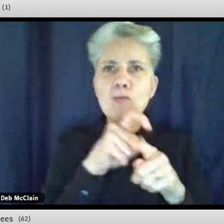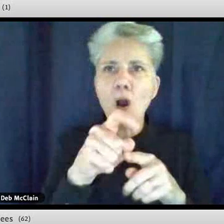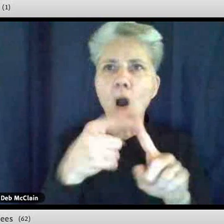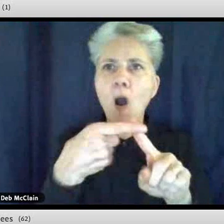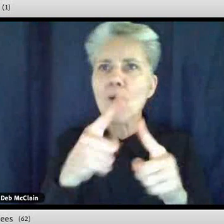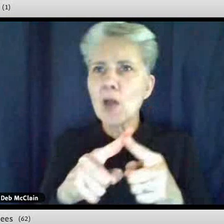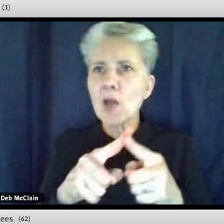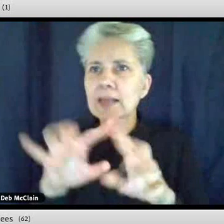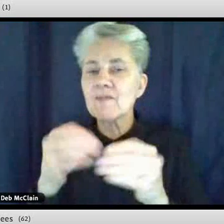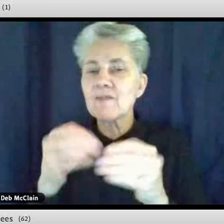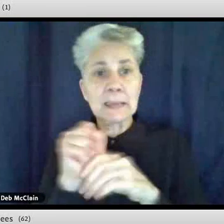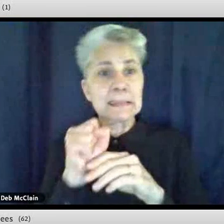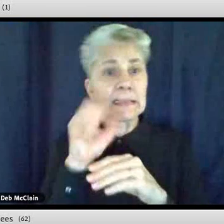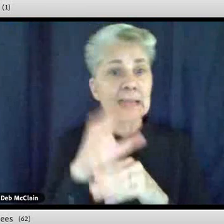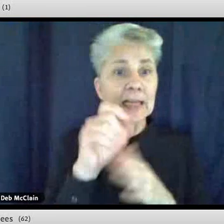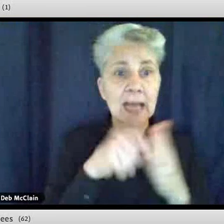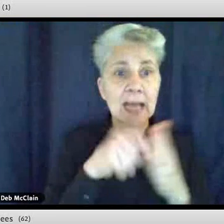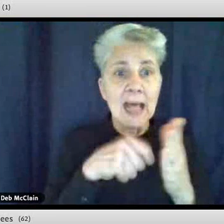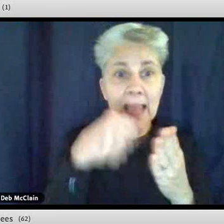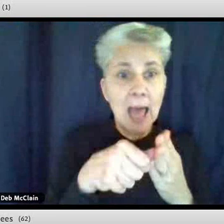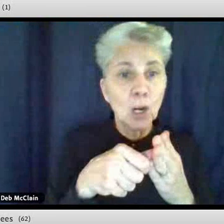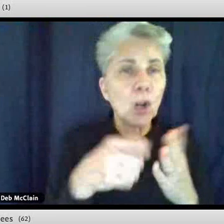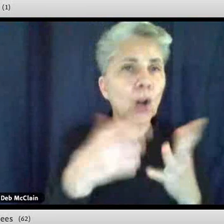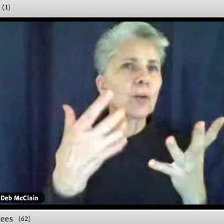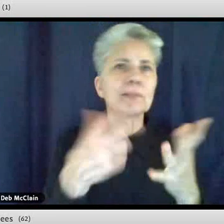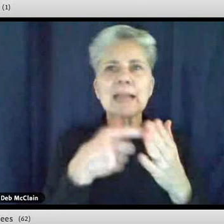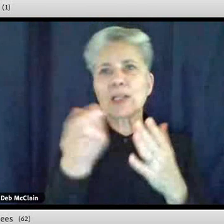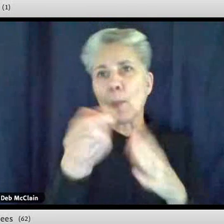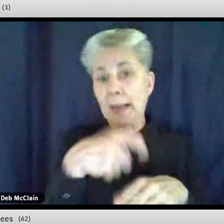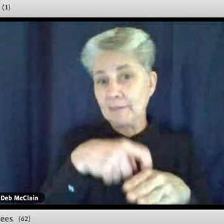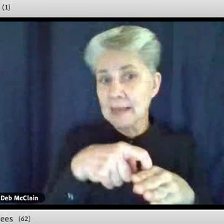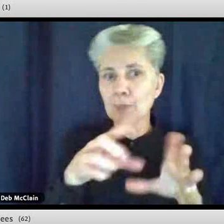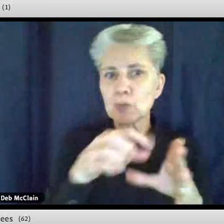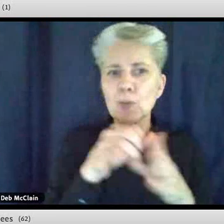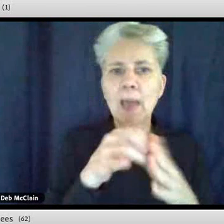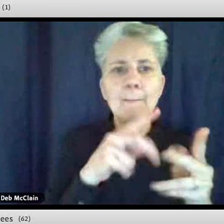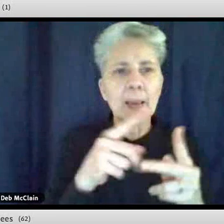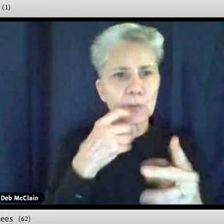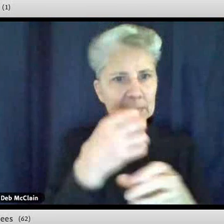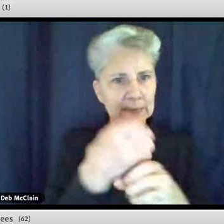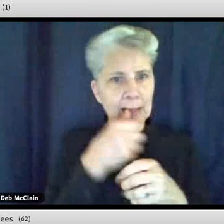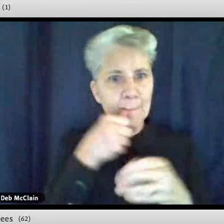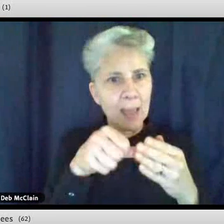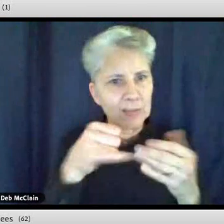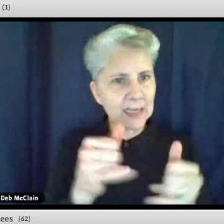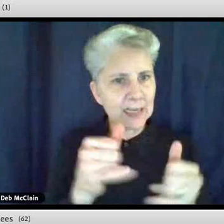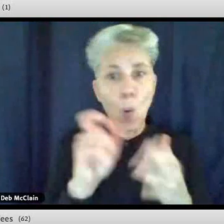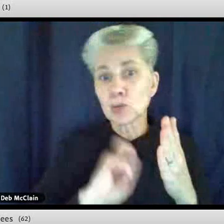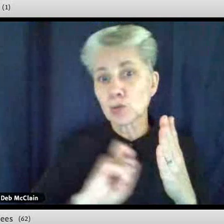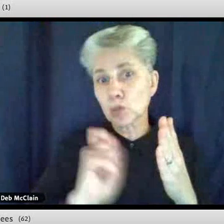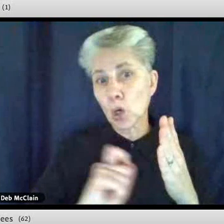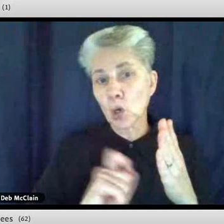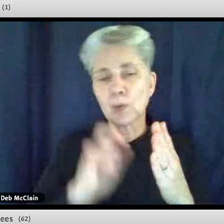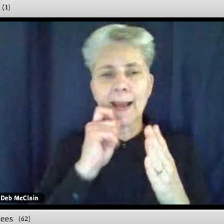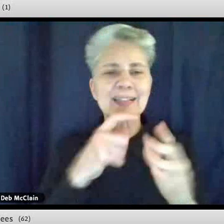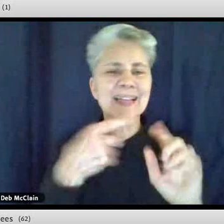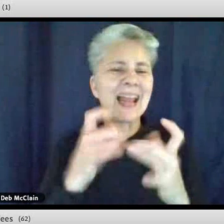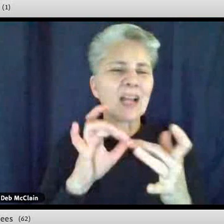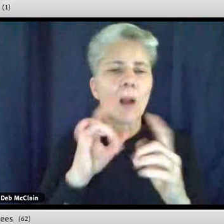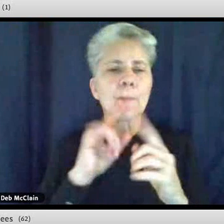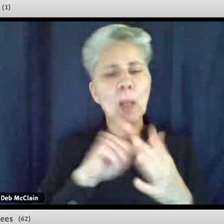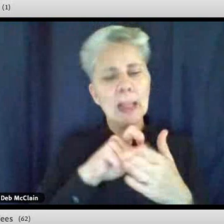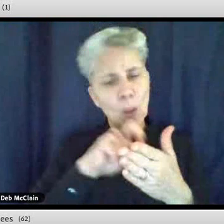for others, there's a link here for that. Call friends or family. Actually, send a written letter. It takes a little bit of time.